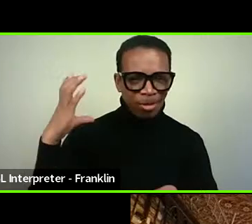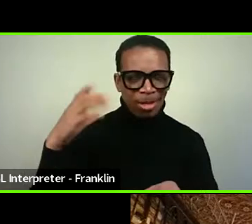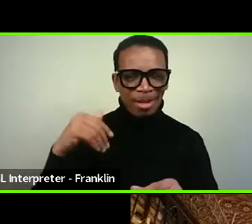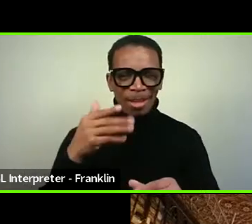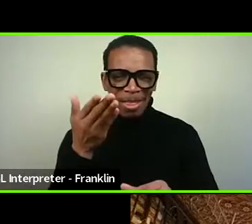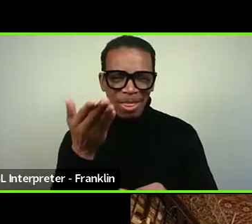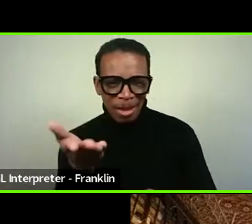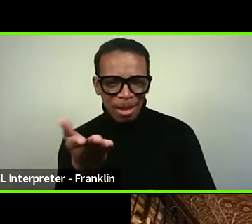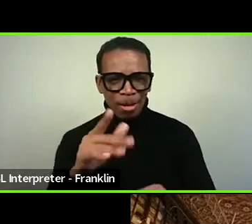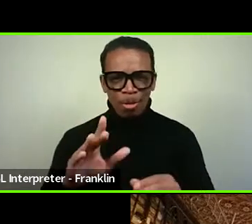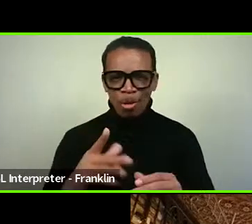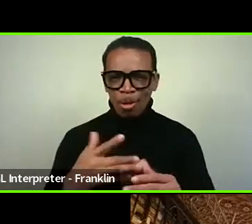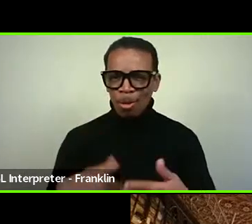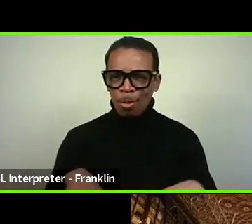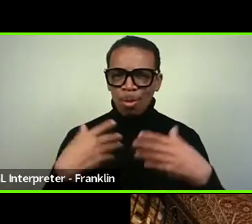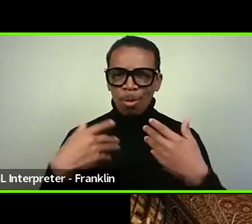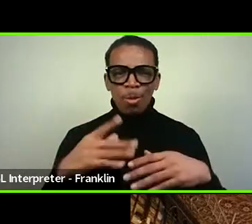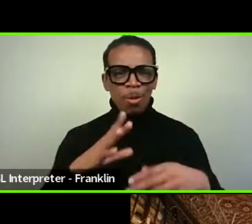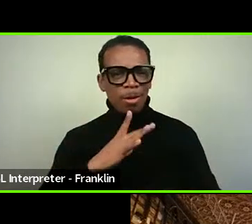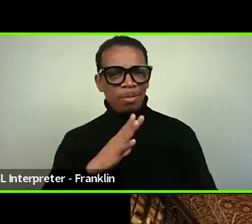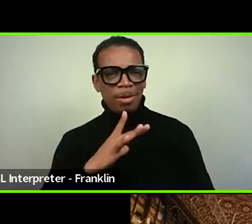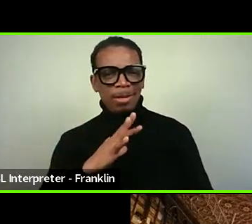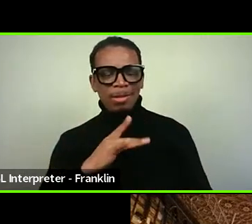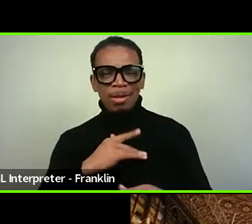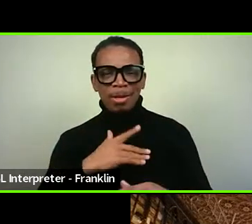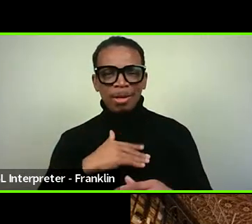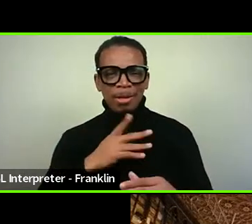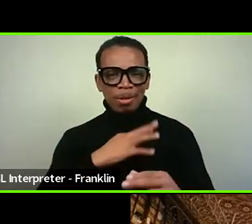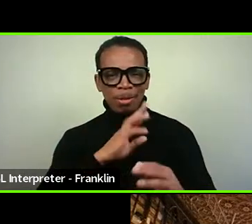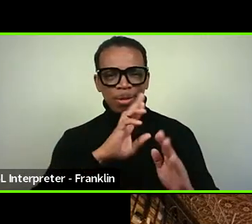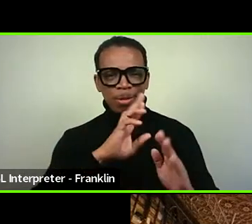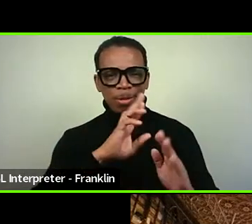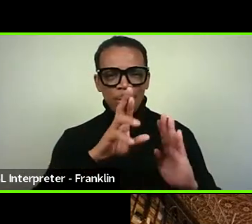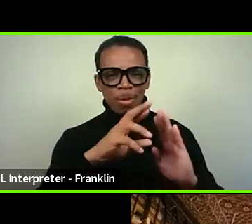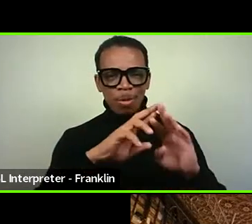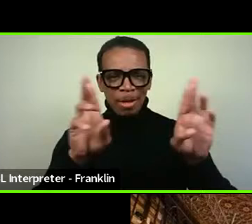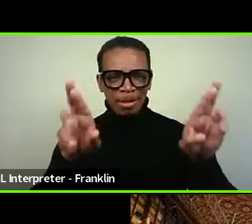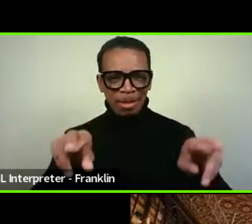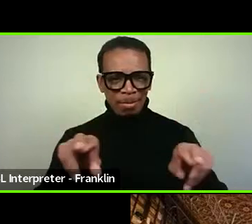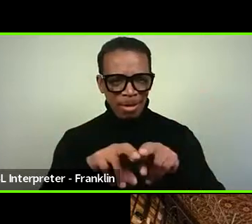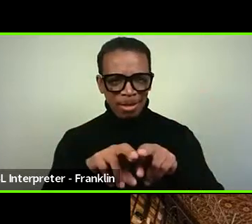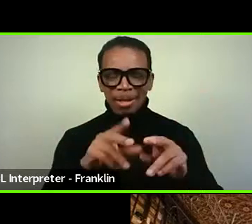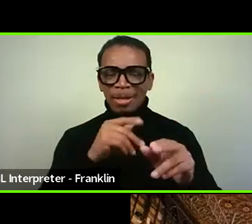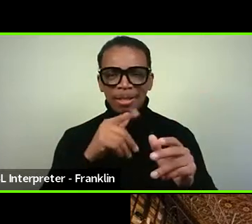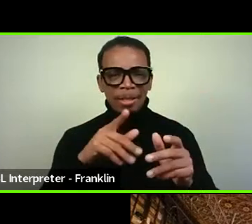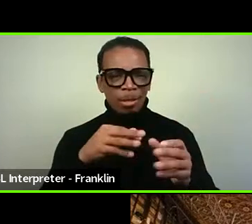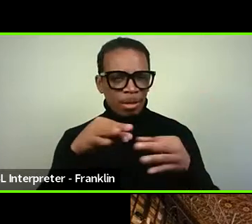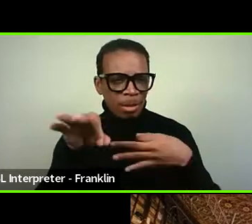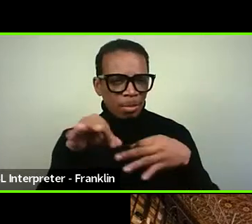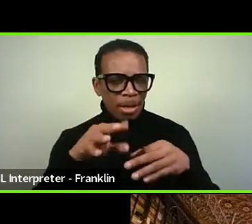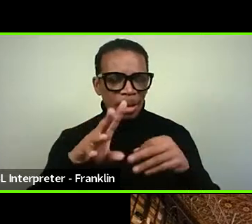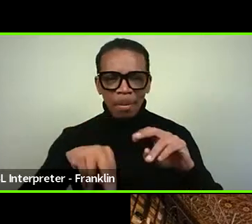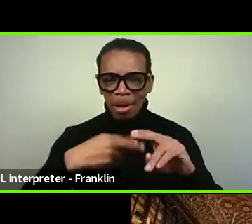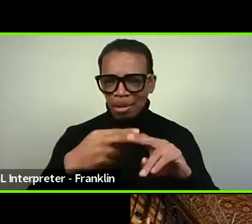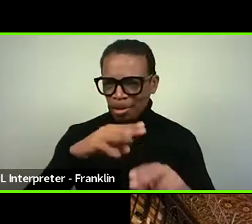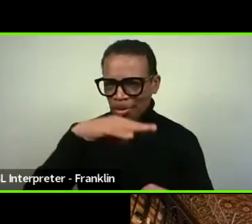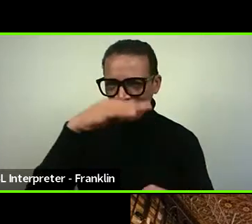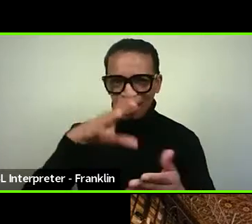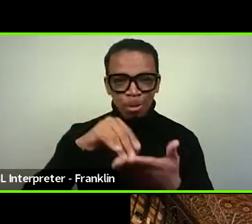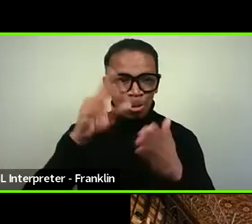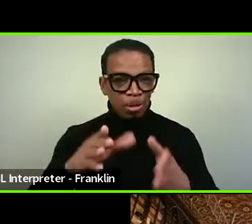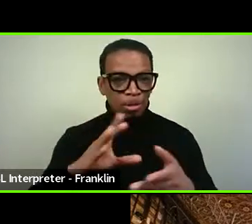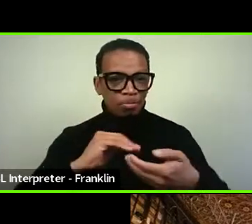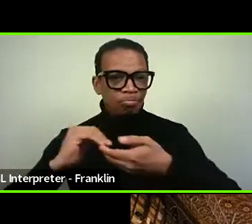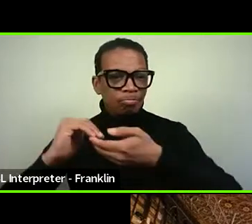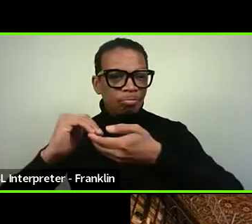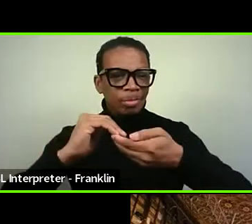amazing repertoire and perspective to bring around the concept of the Black Student Union. She is